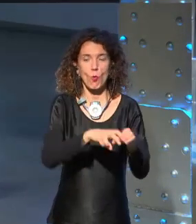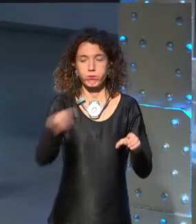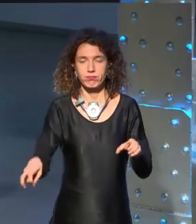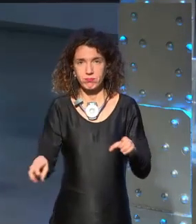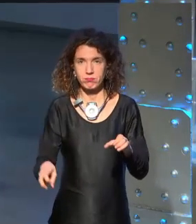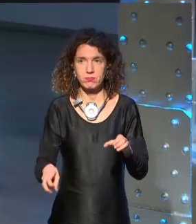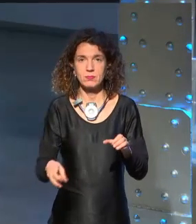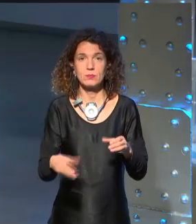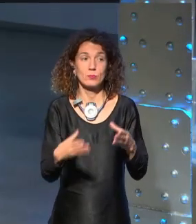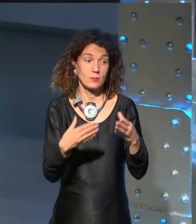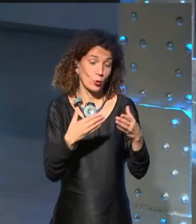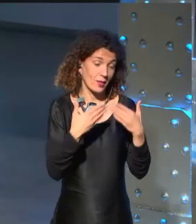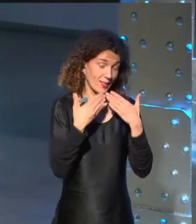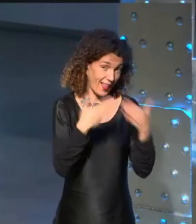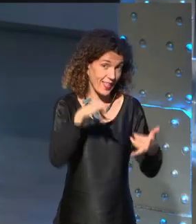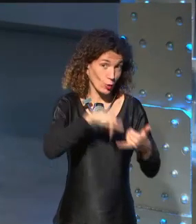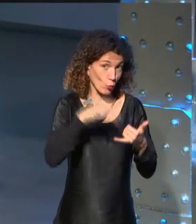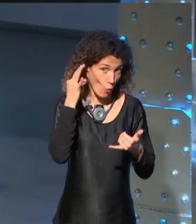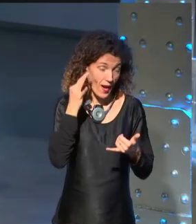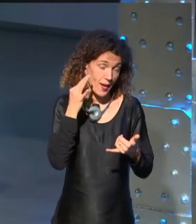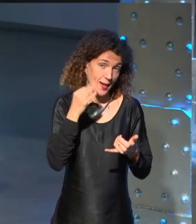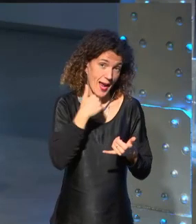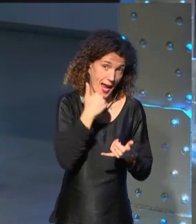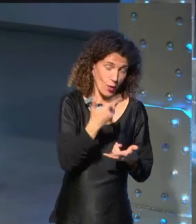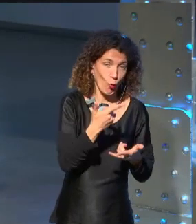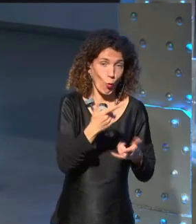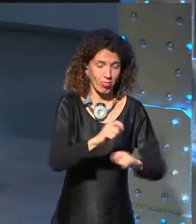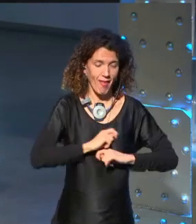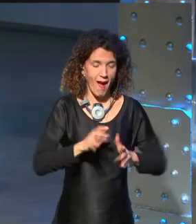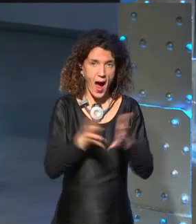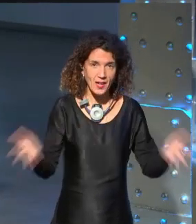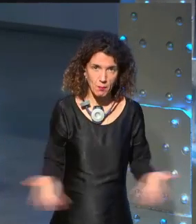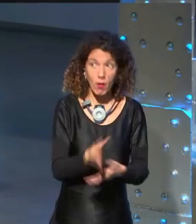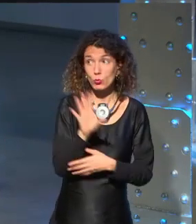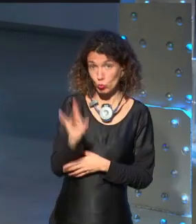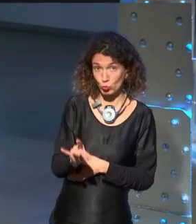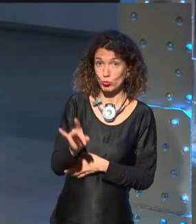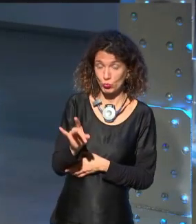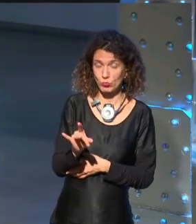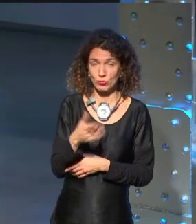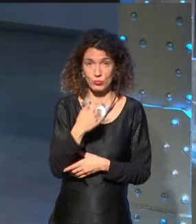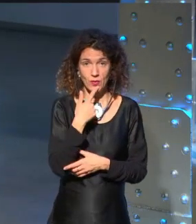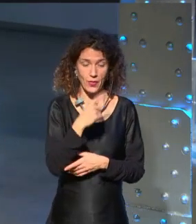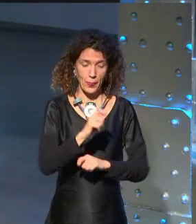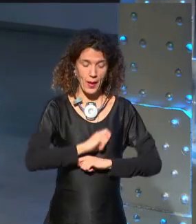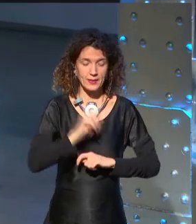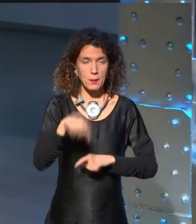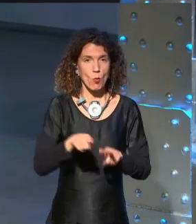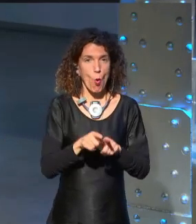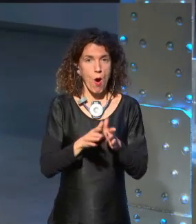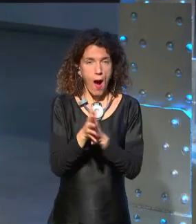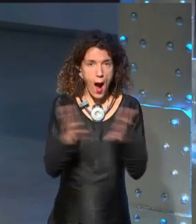Así que le tiene que agradecer. So you have to be thankful to your wife because she cheered you up.